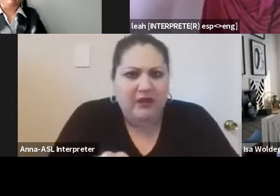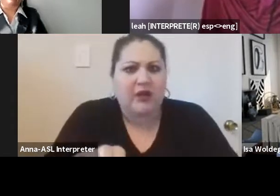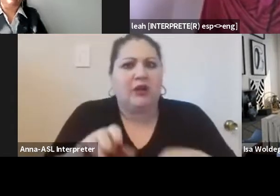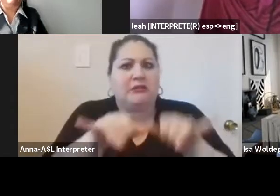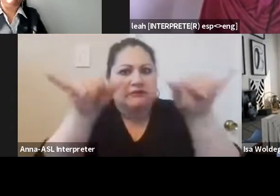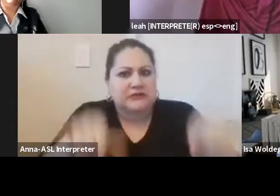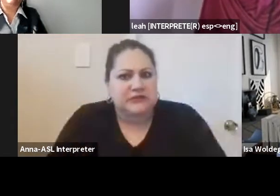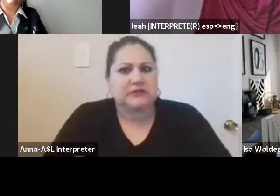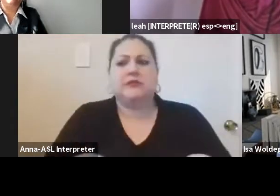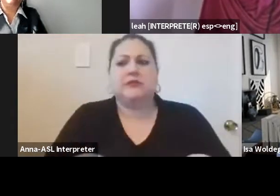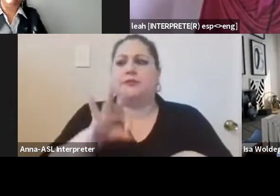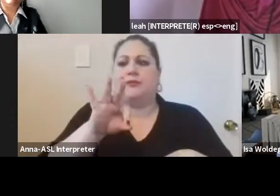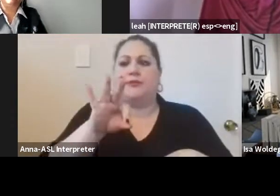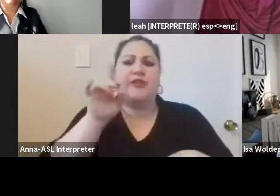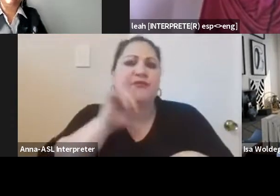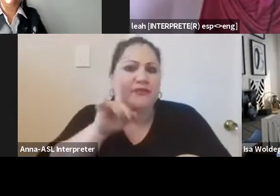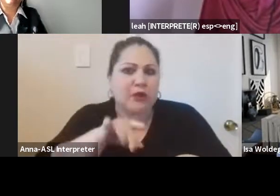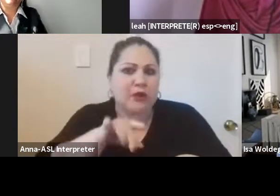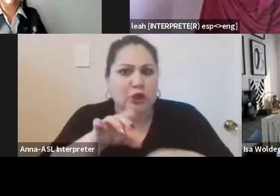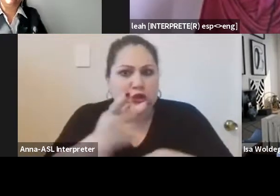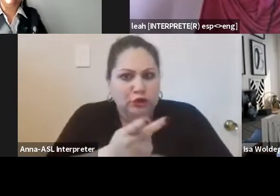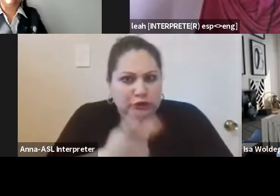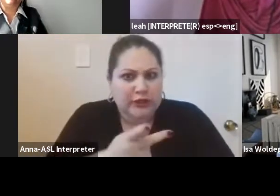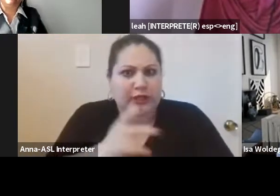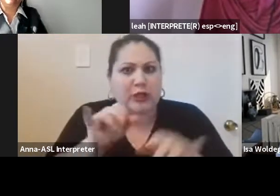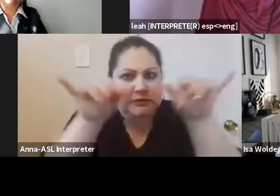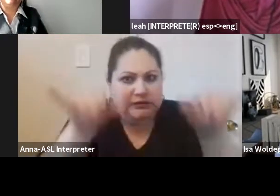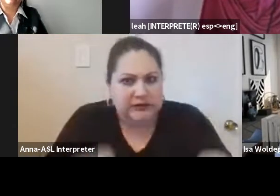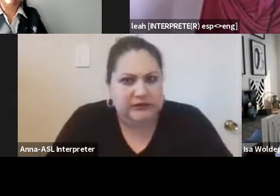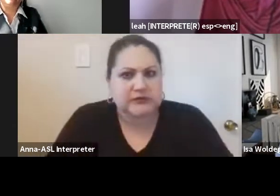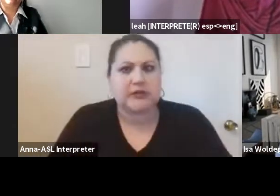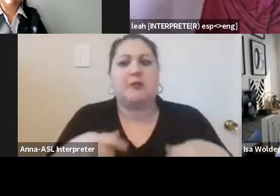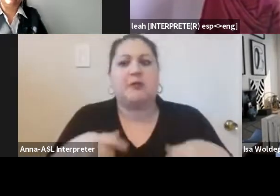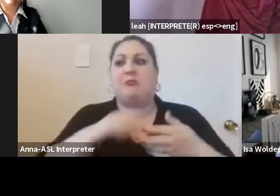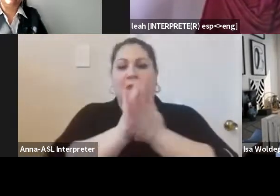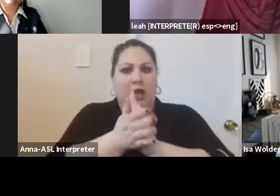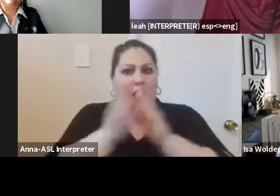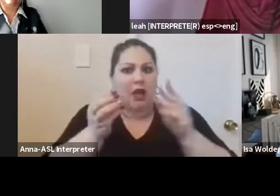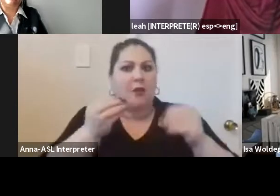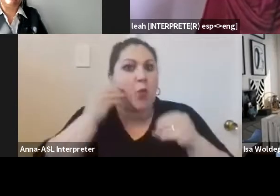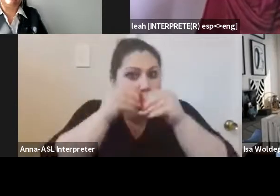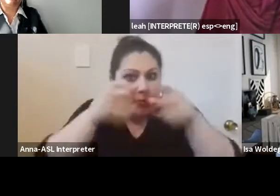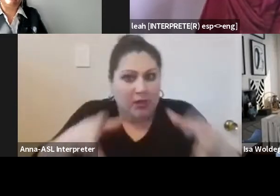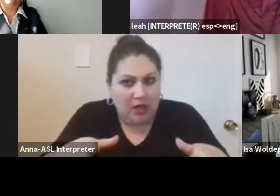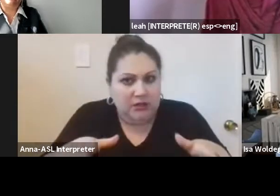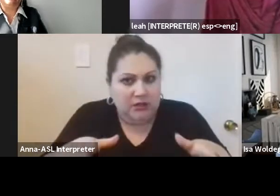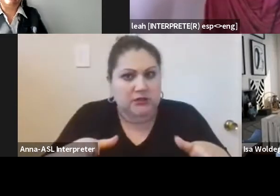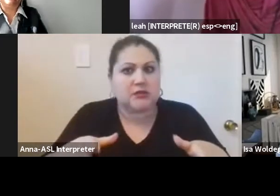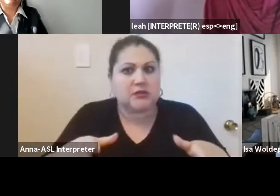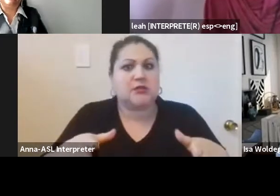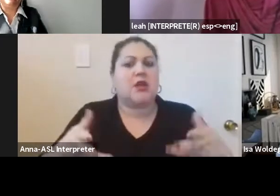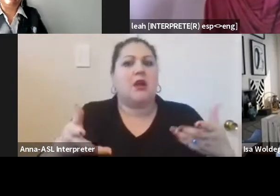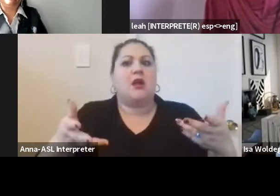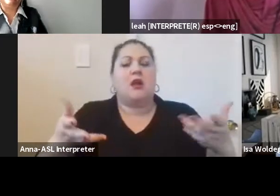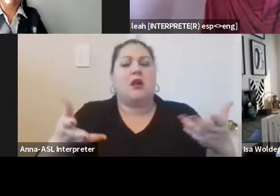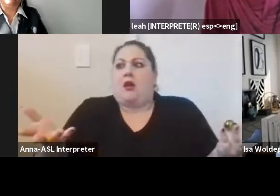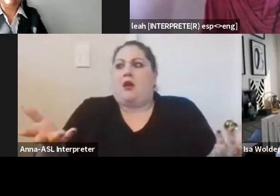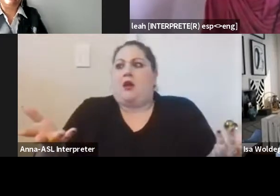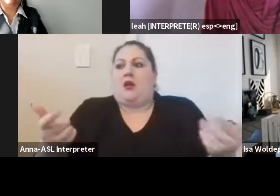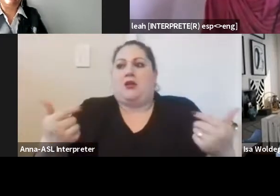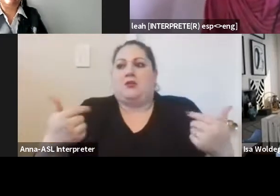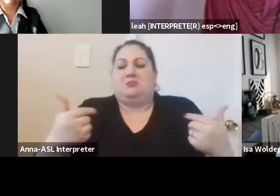and never once did I get the opportunity to focus on my healing for domestic violence,